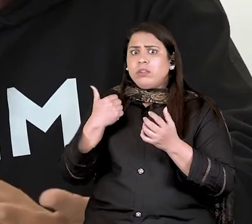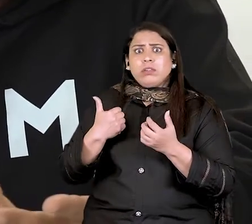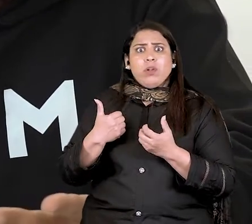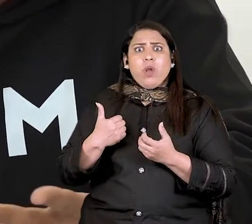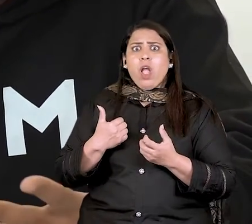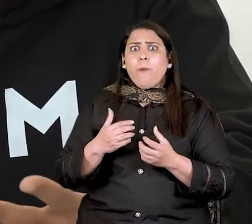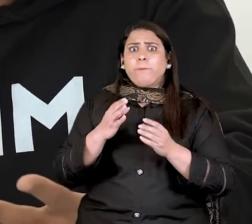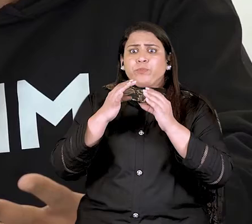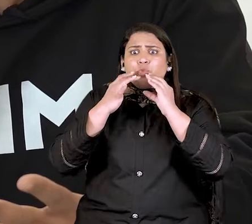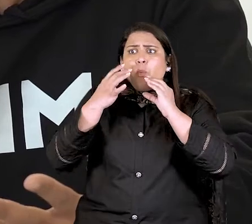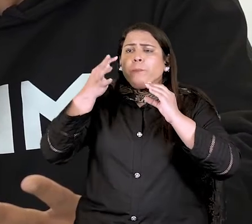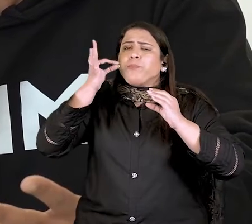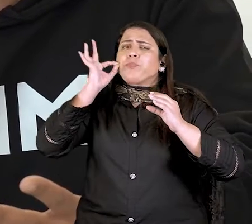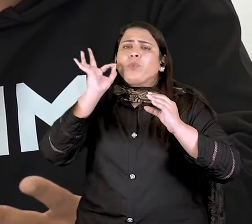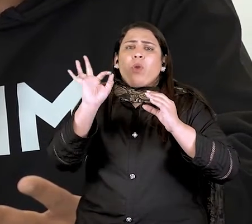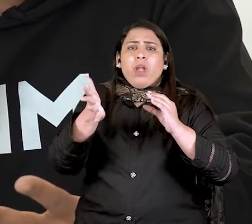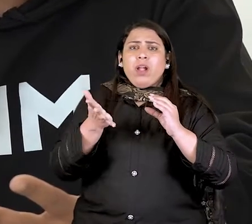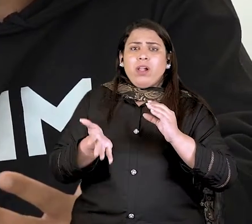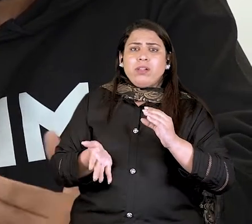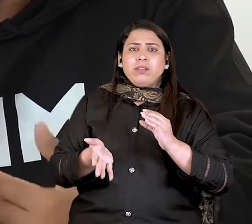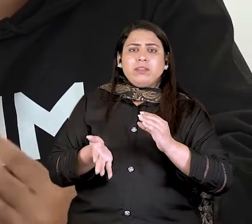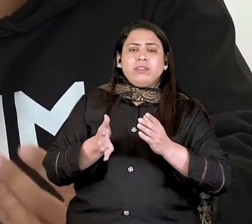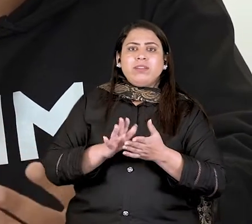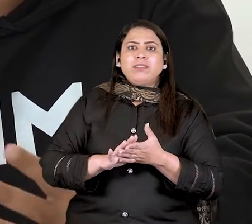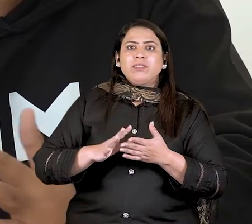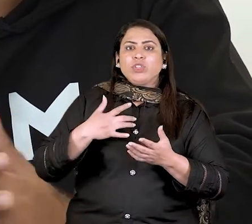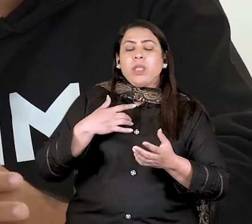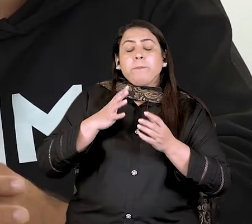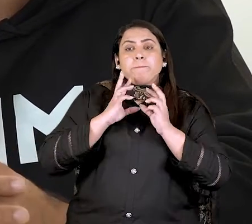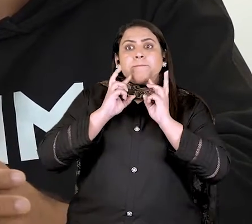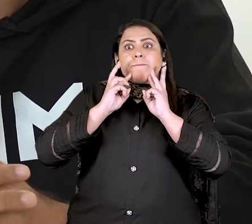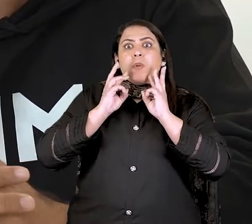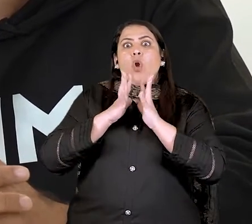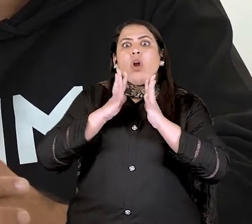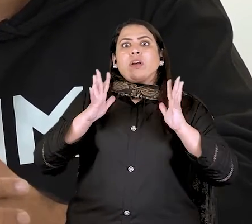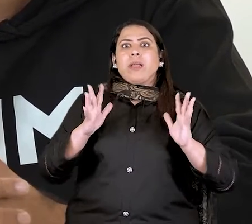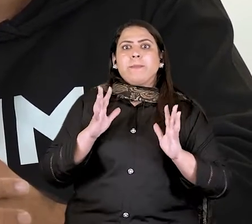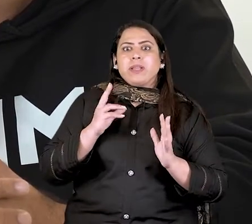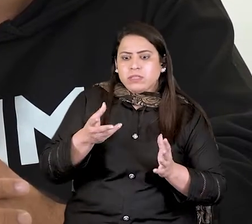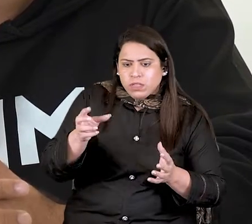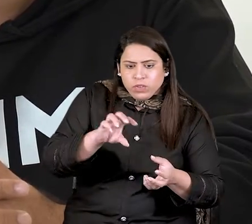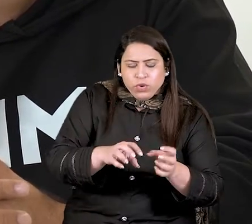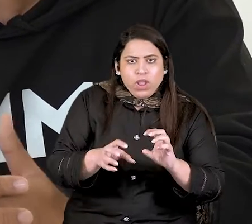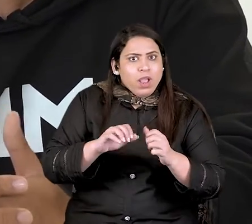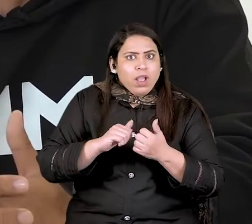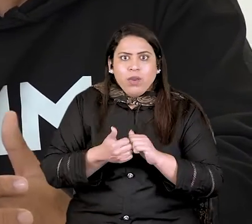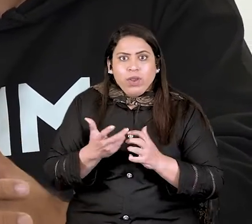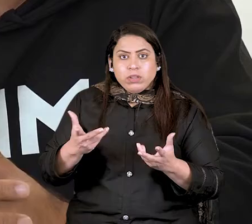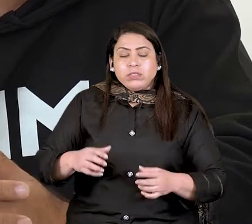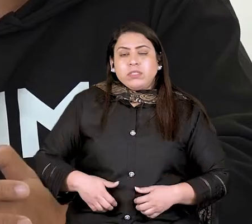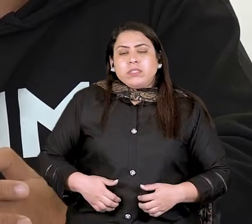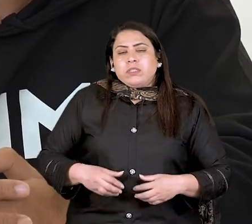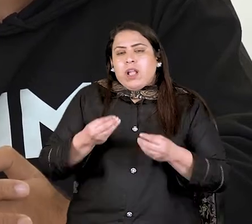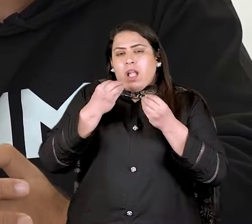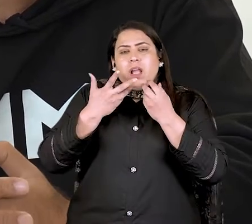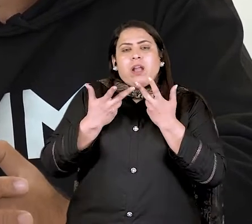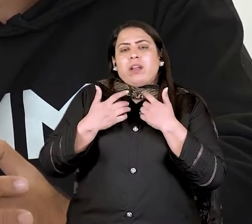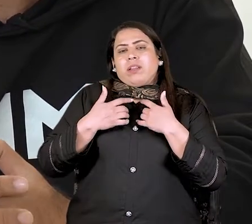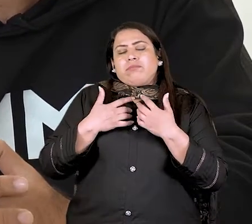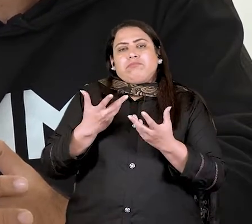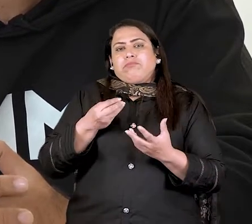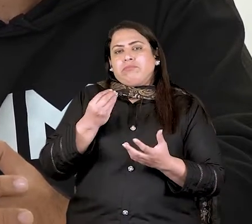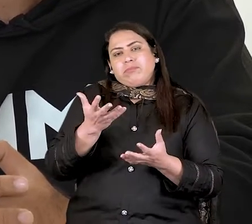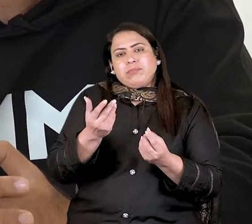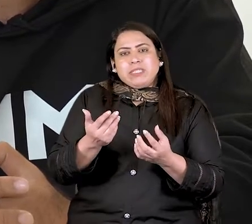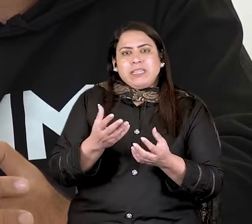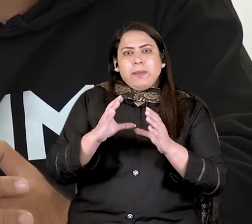And I'm like, you know what? I really like the sound of that. So sometimes, you know, you'd be very surprised what sort of combination people come with and